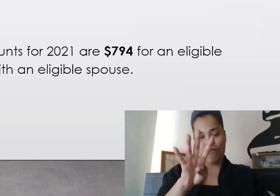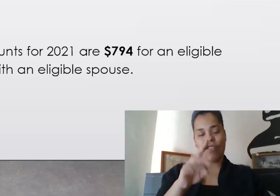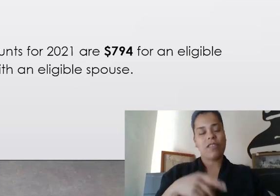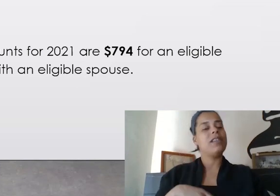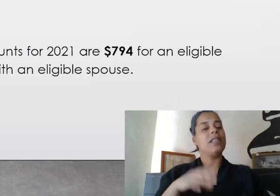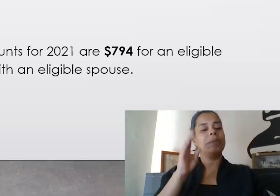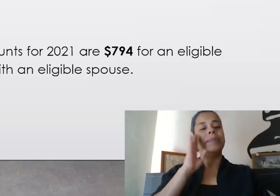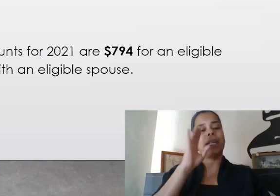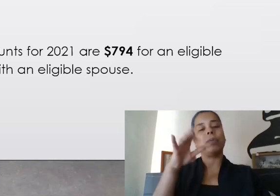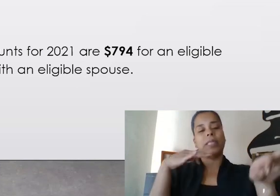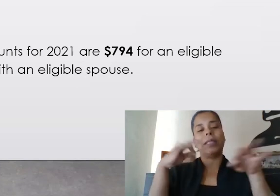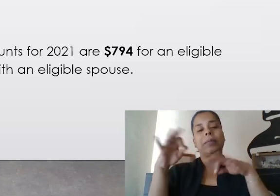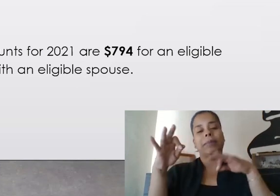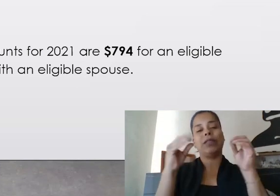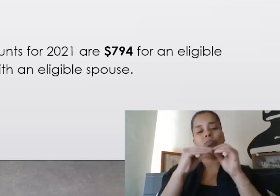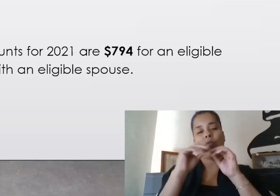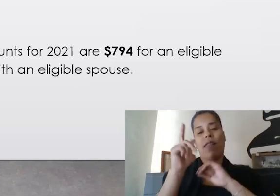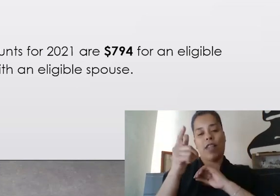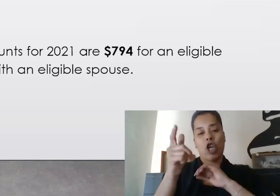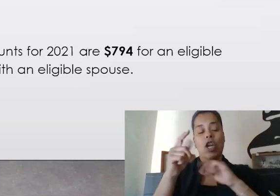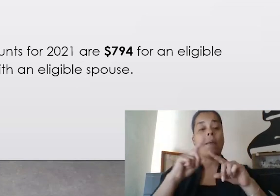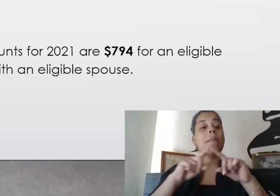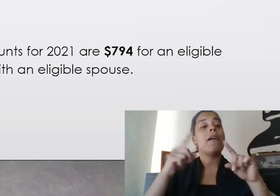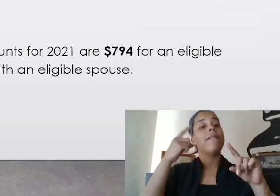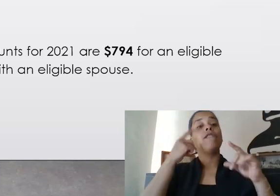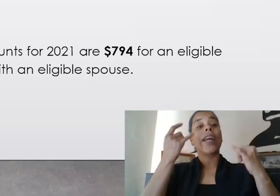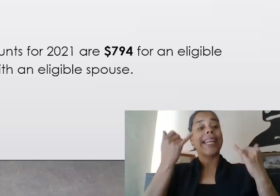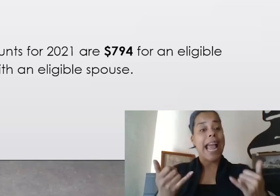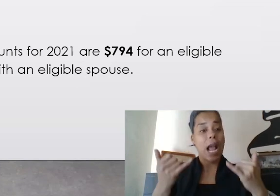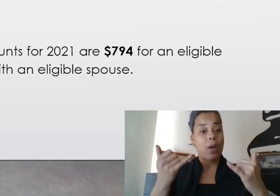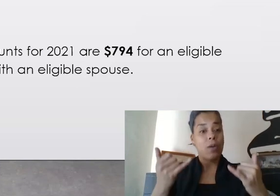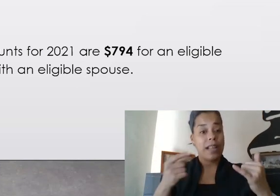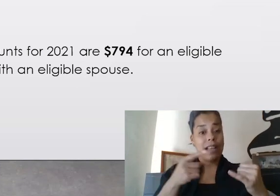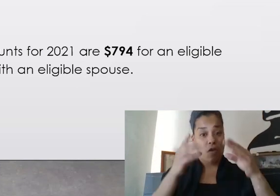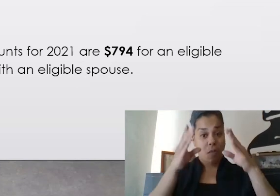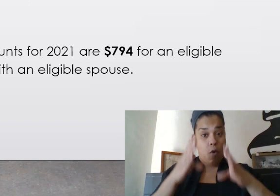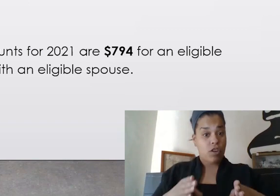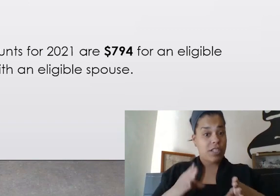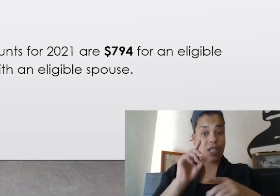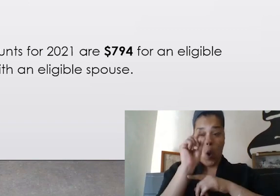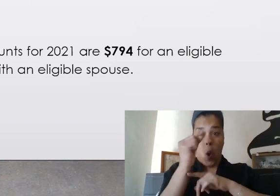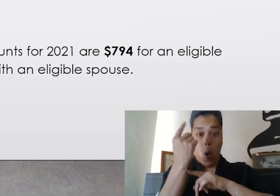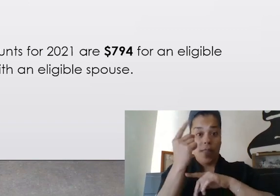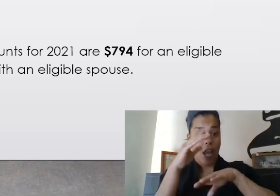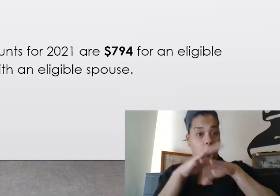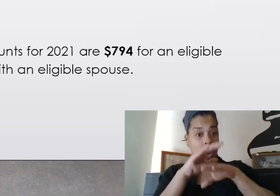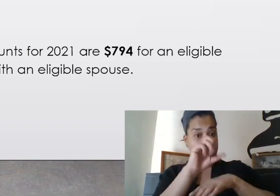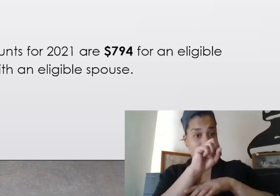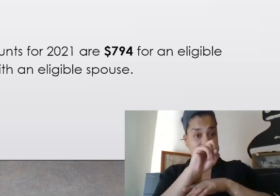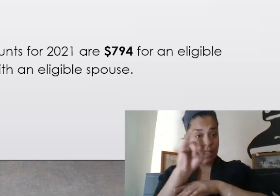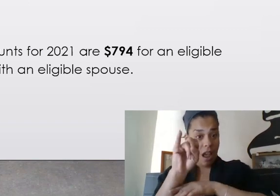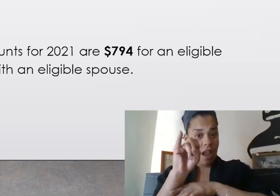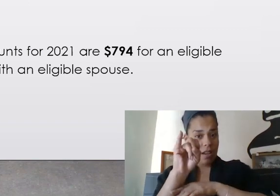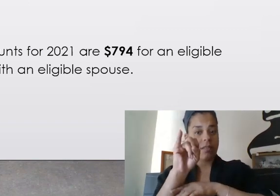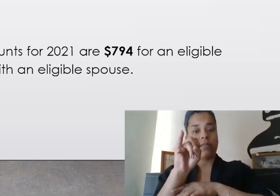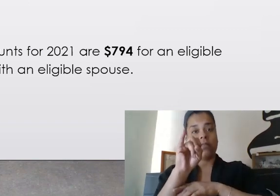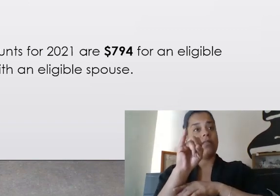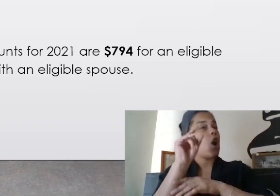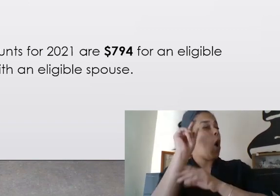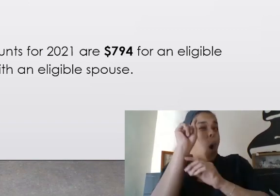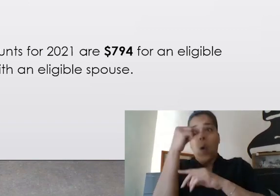in the presentation. But for now, for an individual who is solely on SSI, the amount would be $794